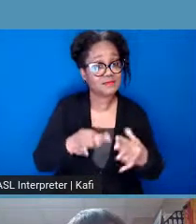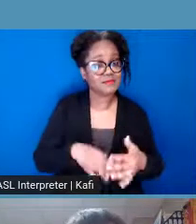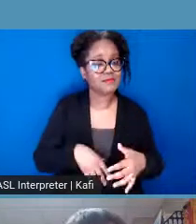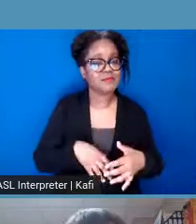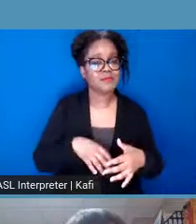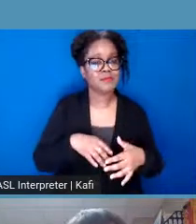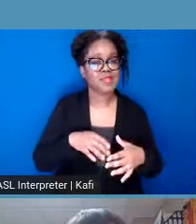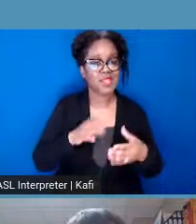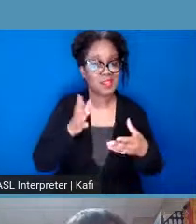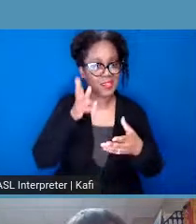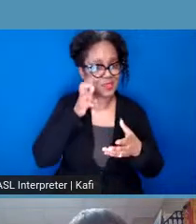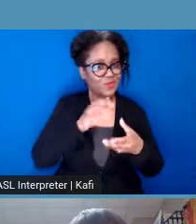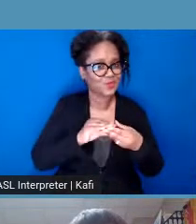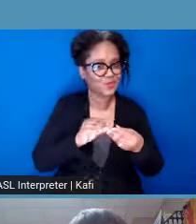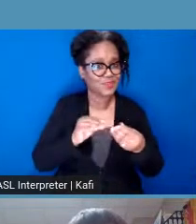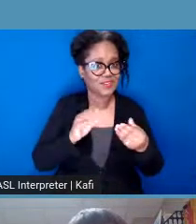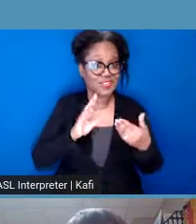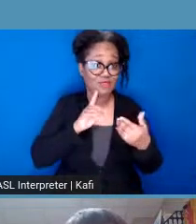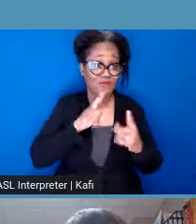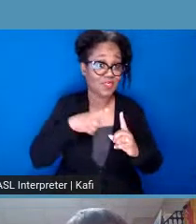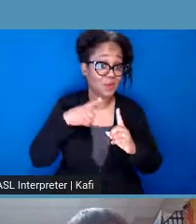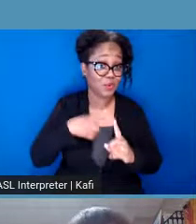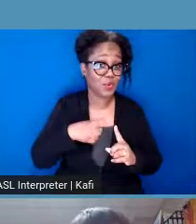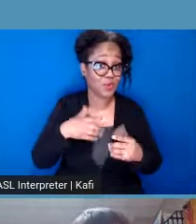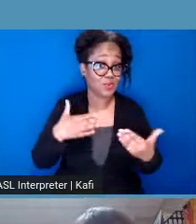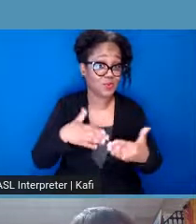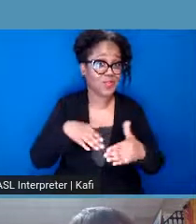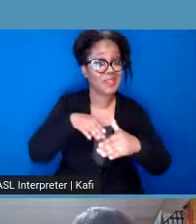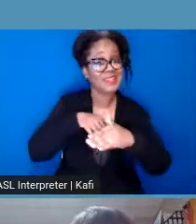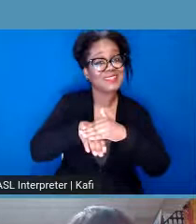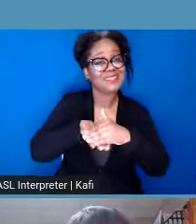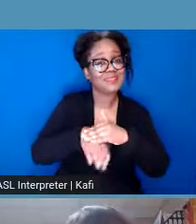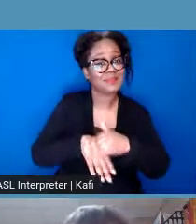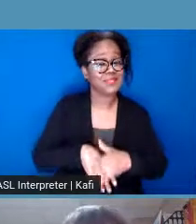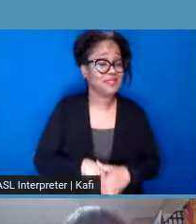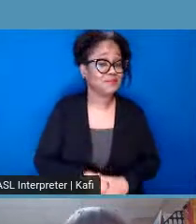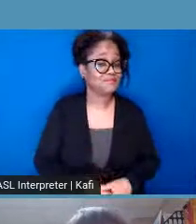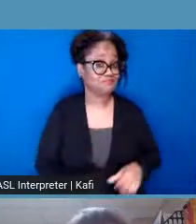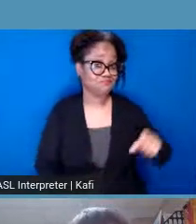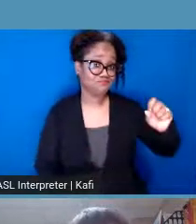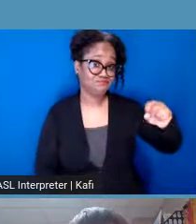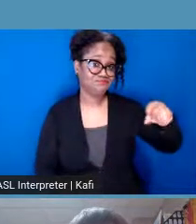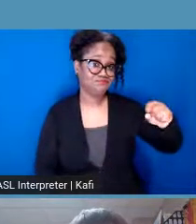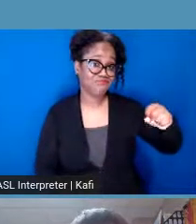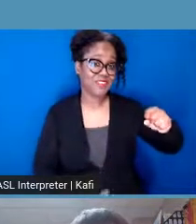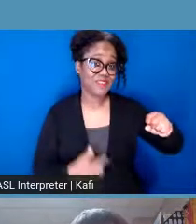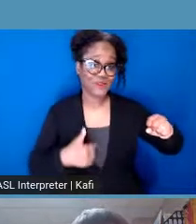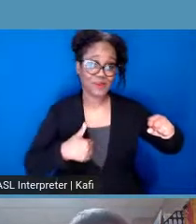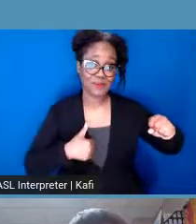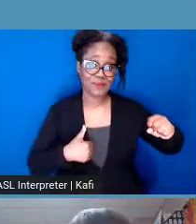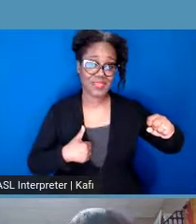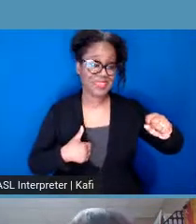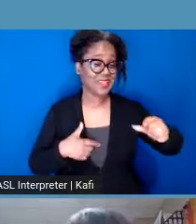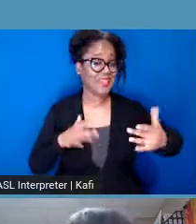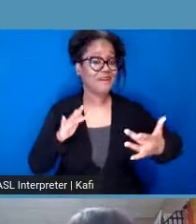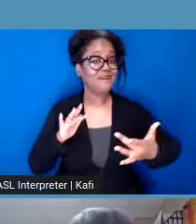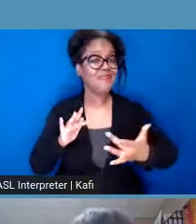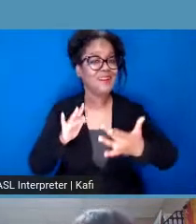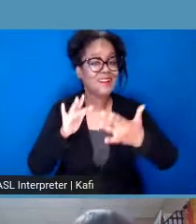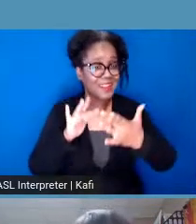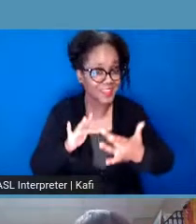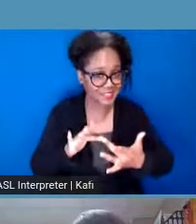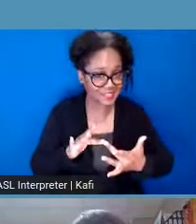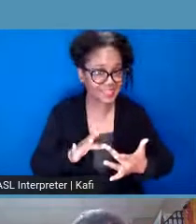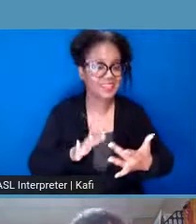accessibility. So, yeah, and for me, it's all about connecting. It helped us connect to our core constituents